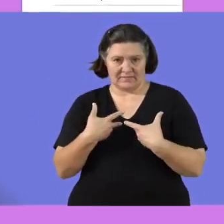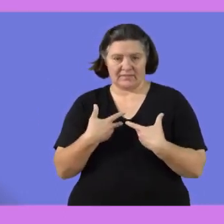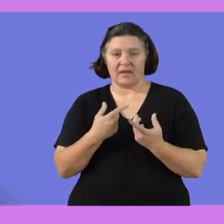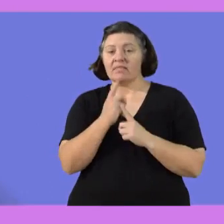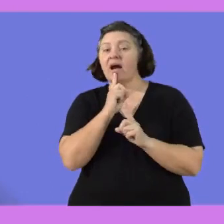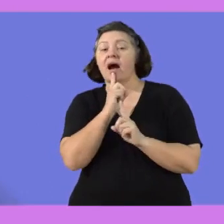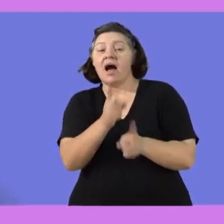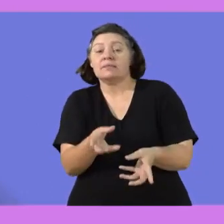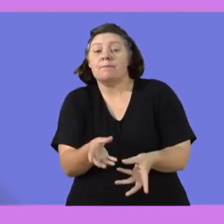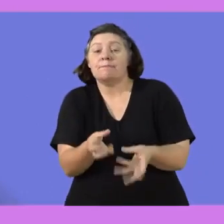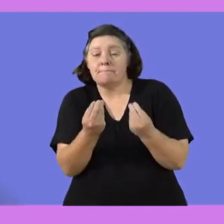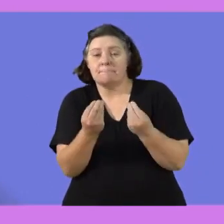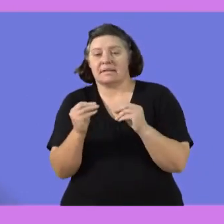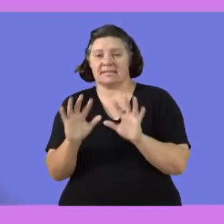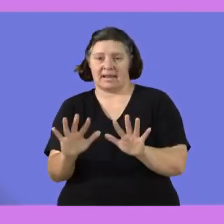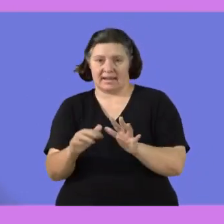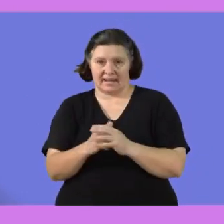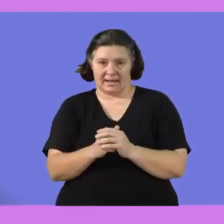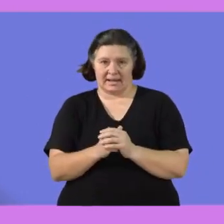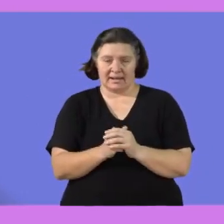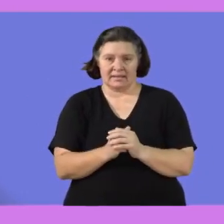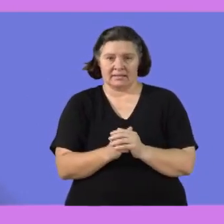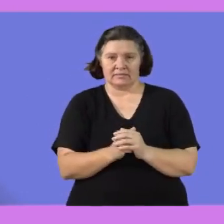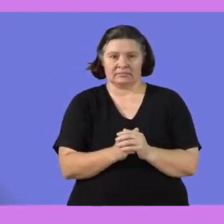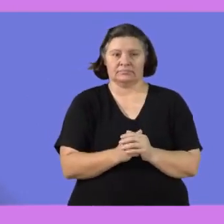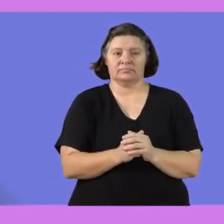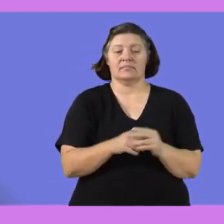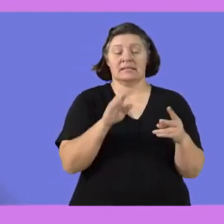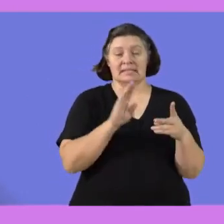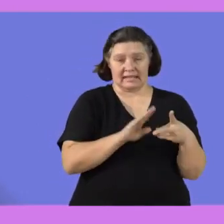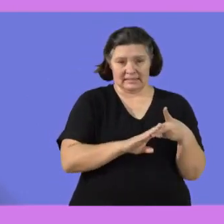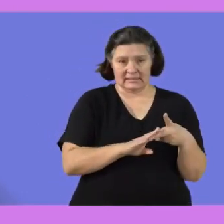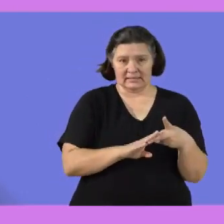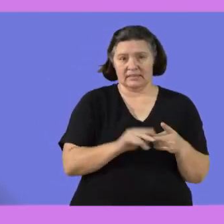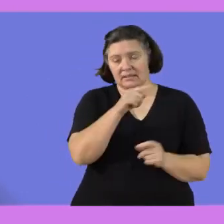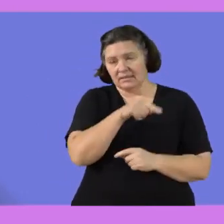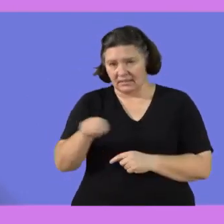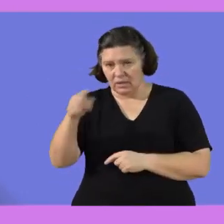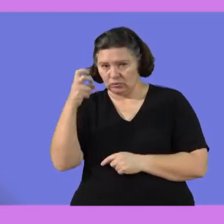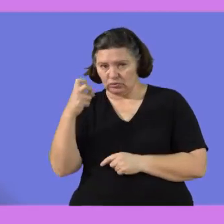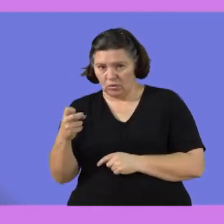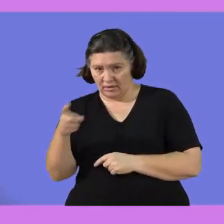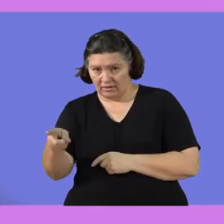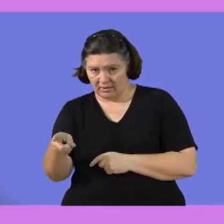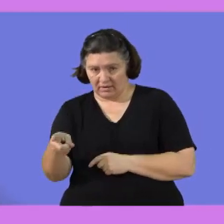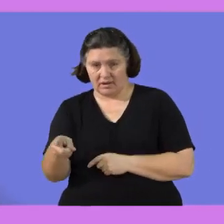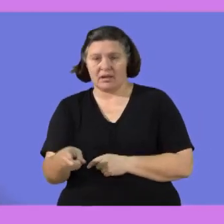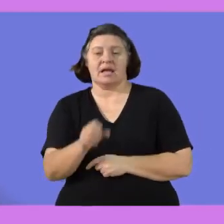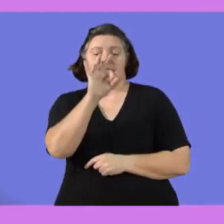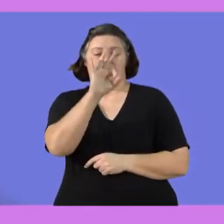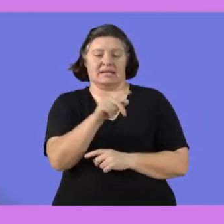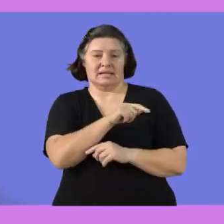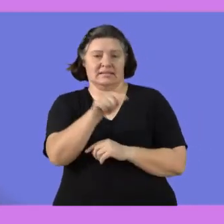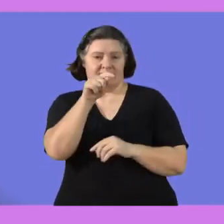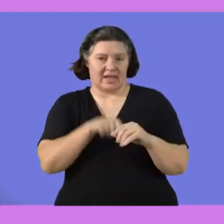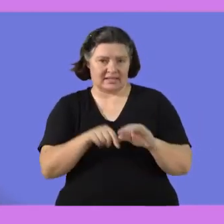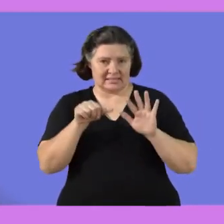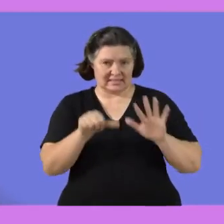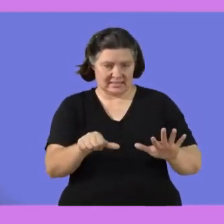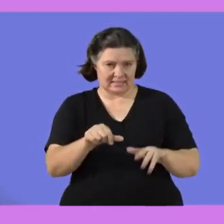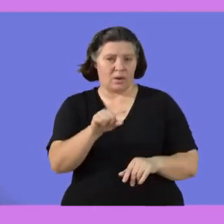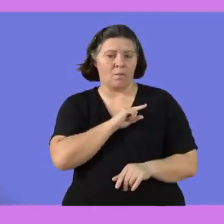given, and the answer we got is 10. And then secondly, it was for the stones, 3